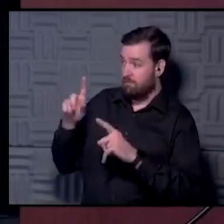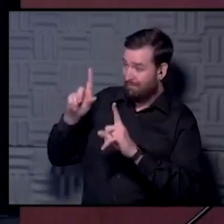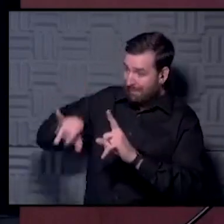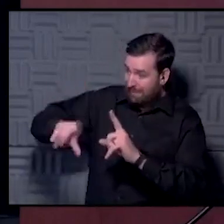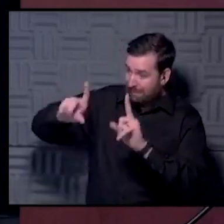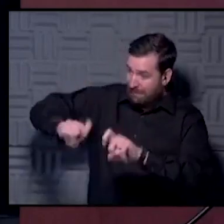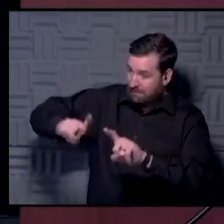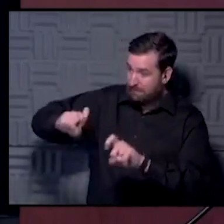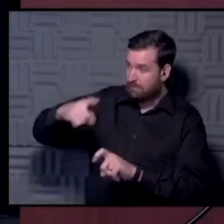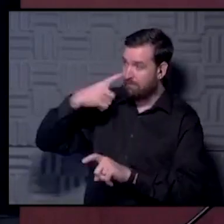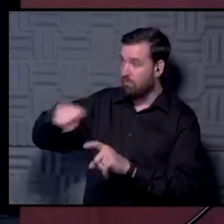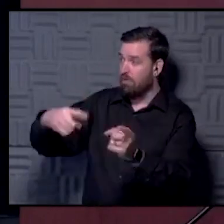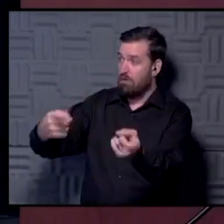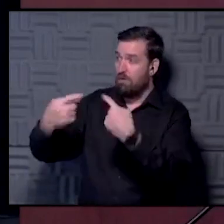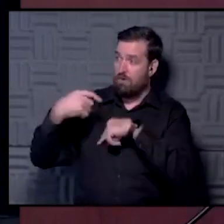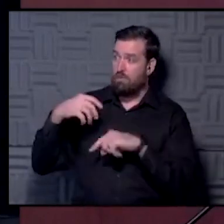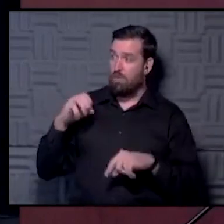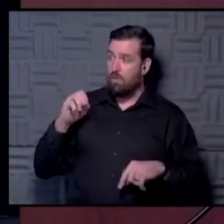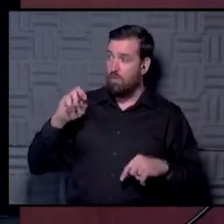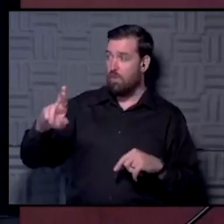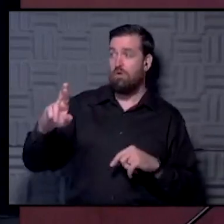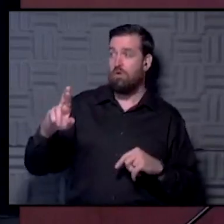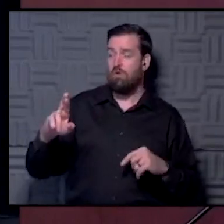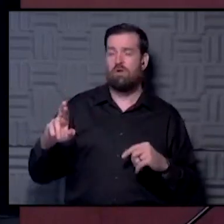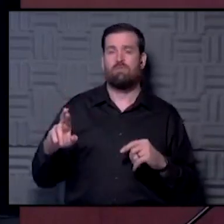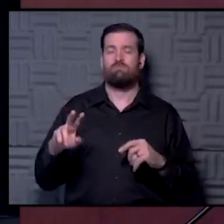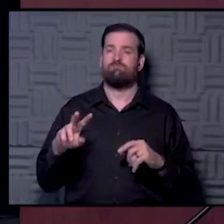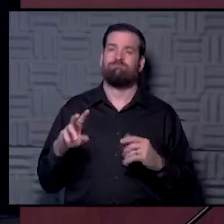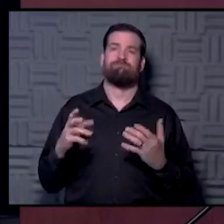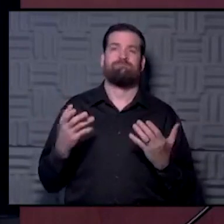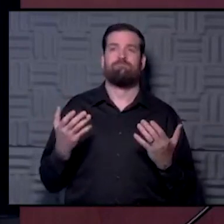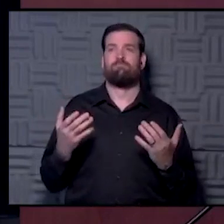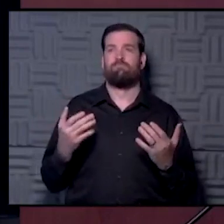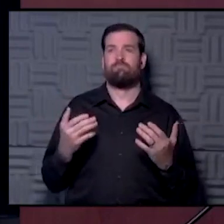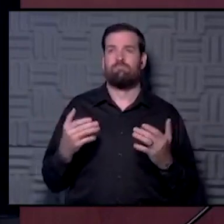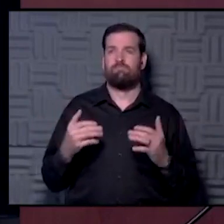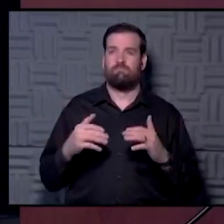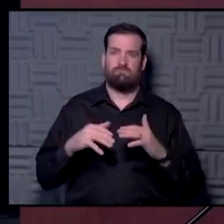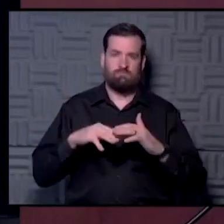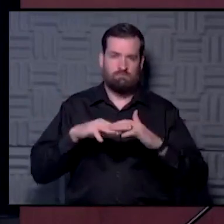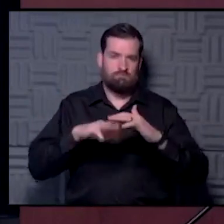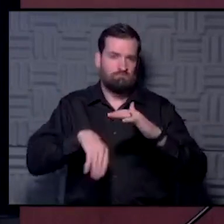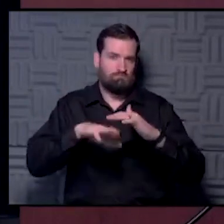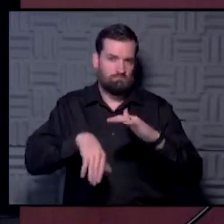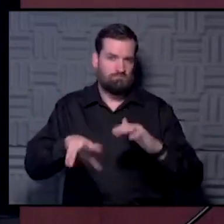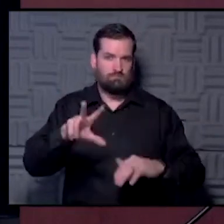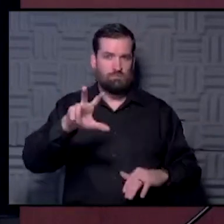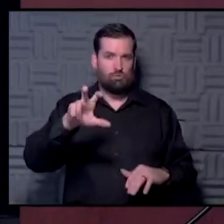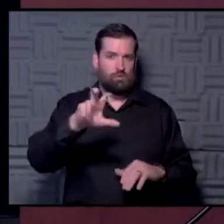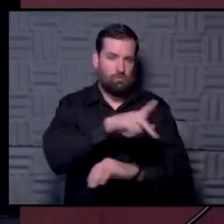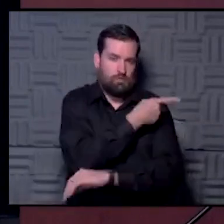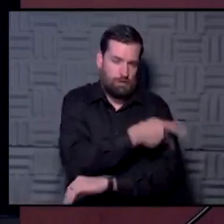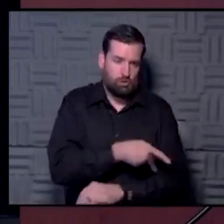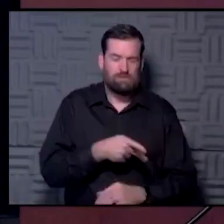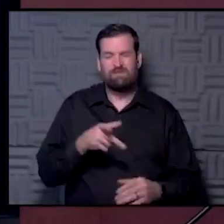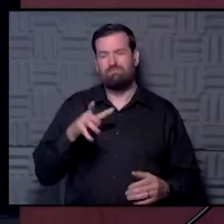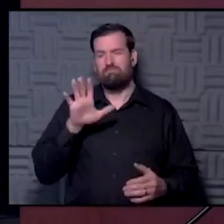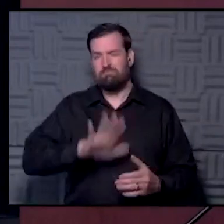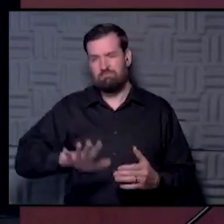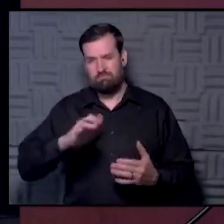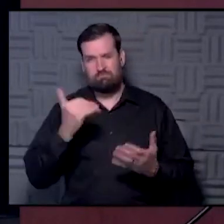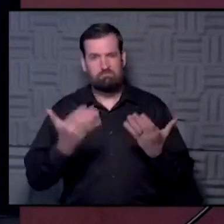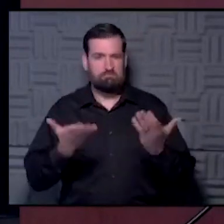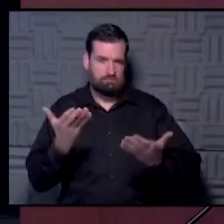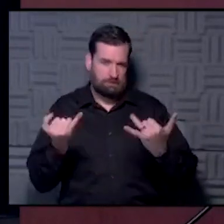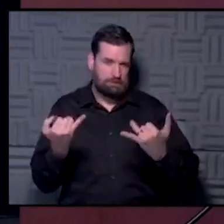testing for those coming to the OR, we're just under 300 patients as of yesterday. Maybe today we're